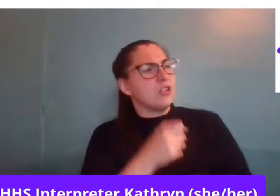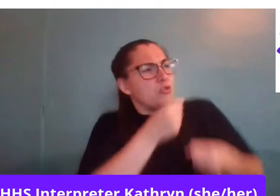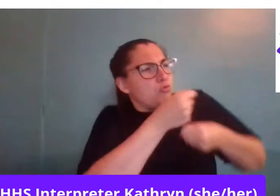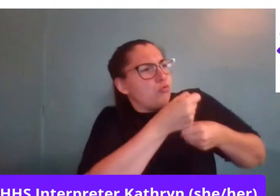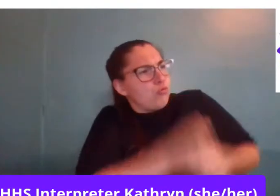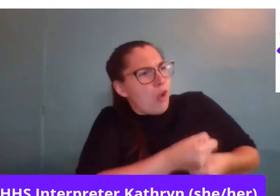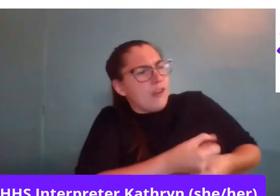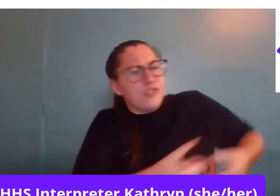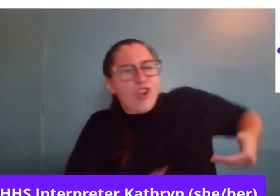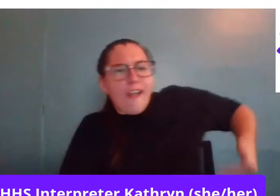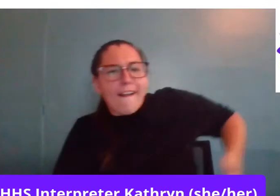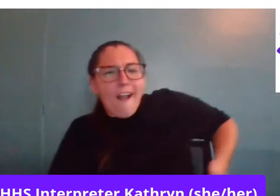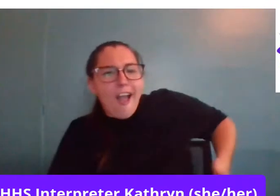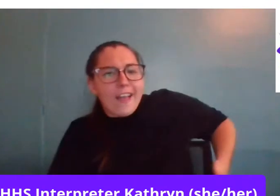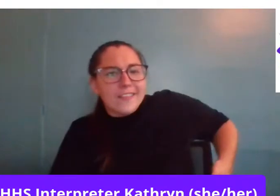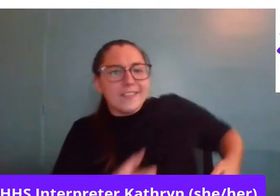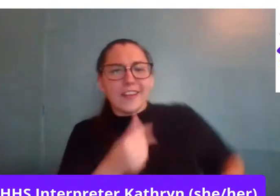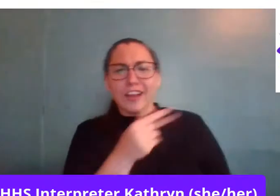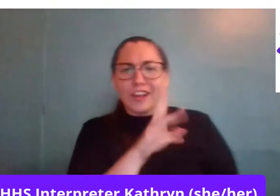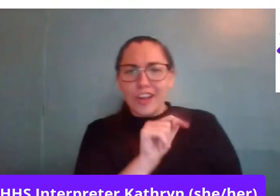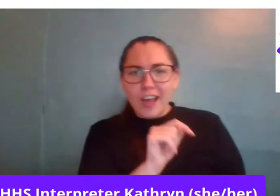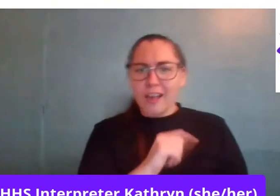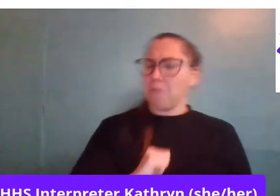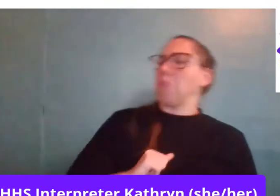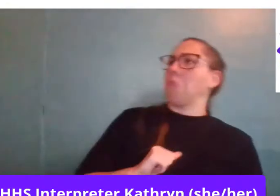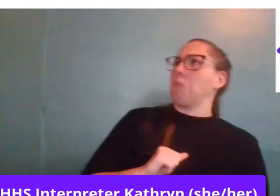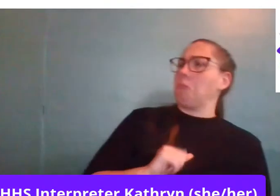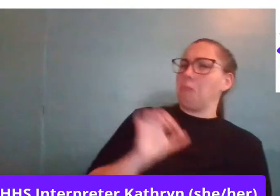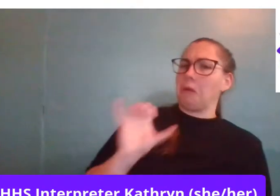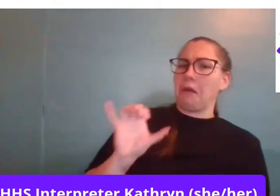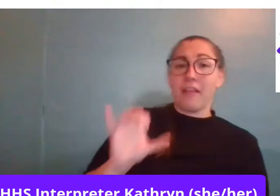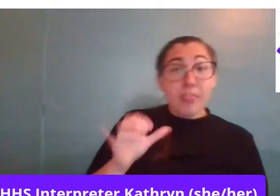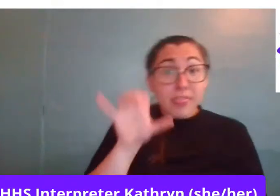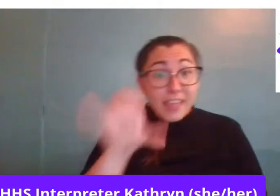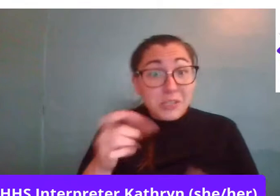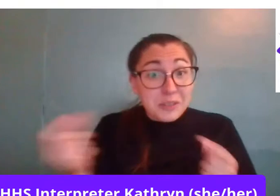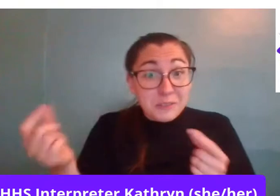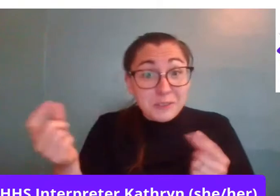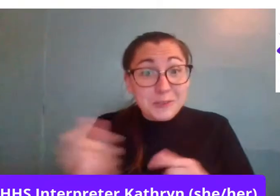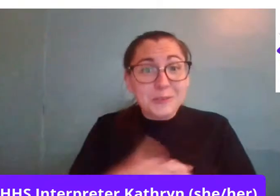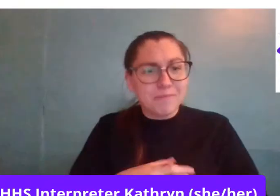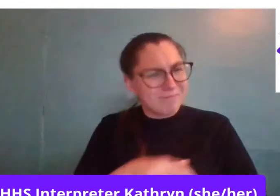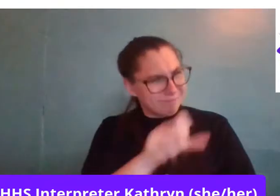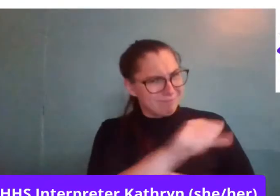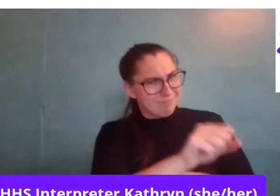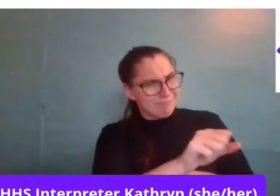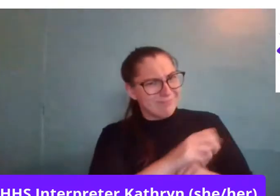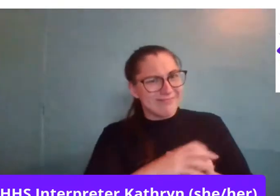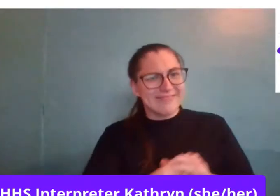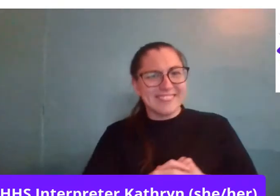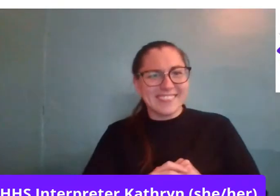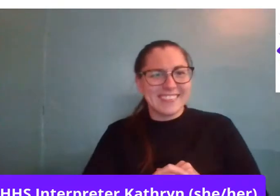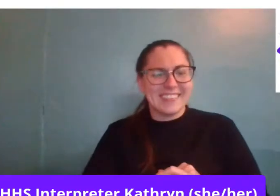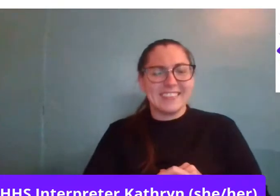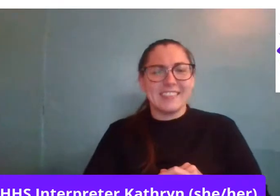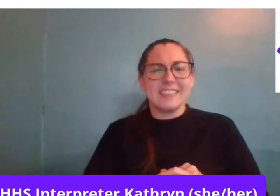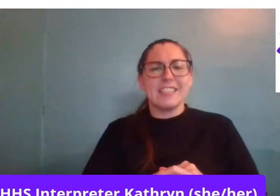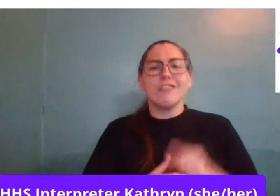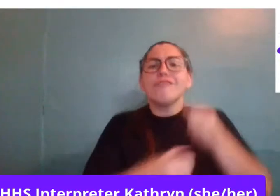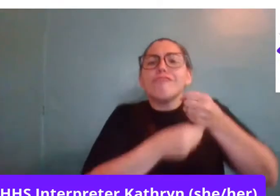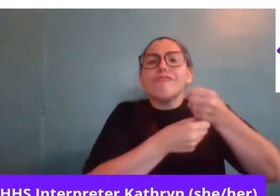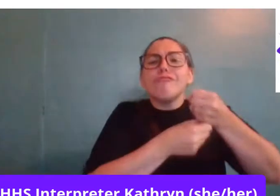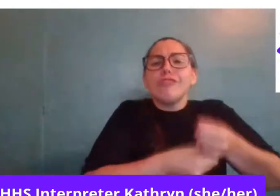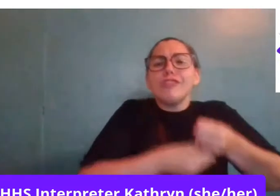trust your gut. I said, that's all you gotta do. Yes. He said, trust your